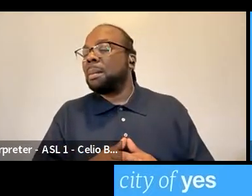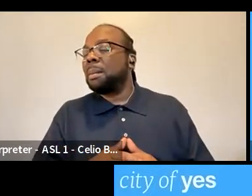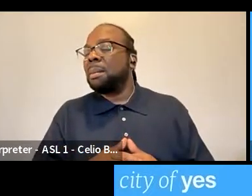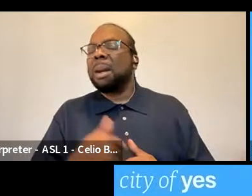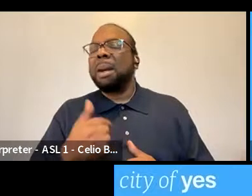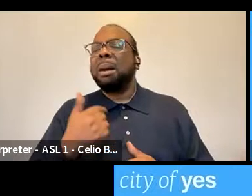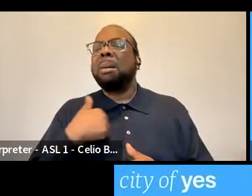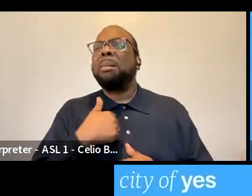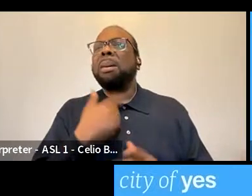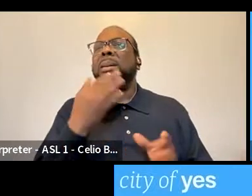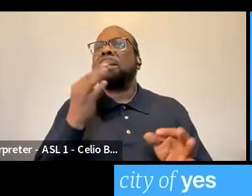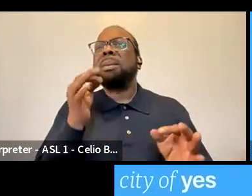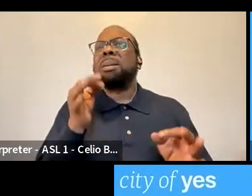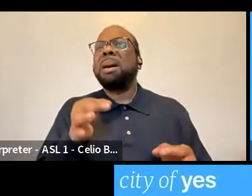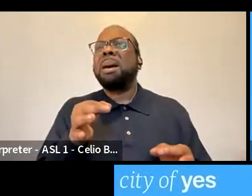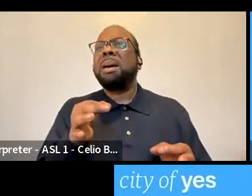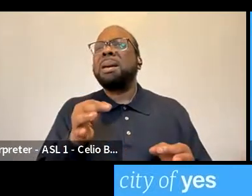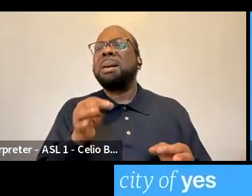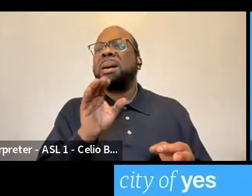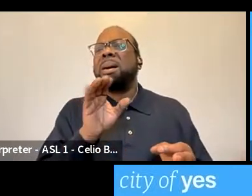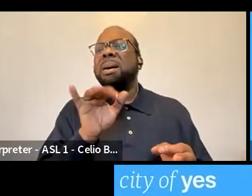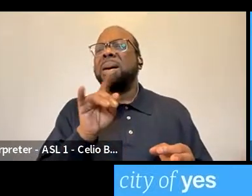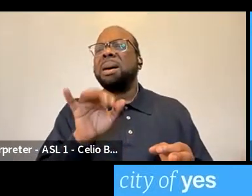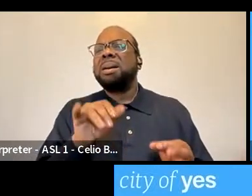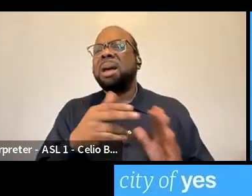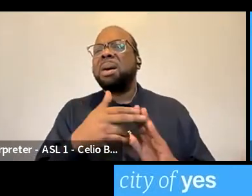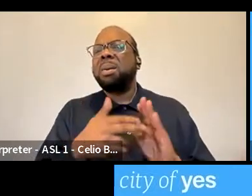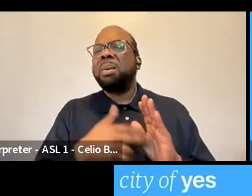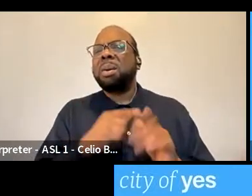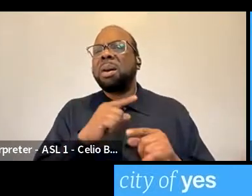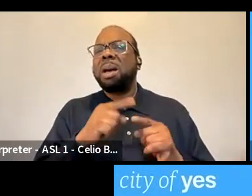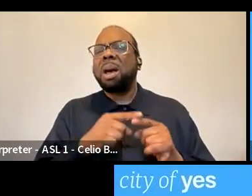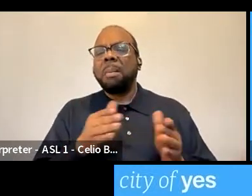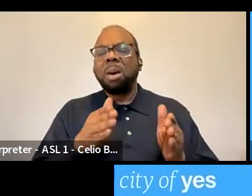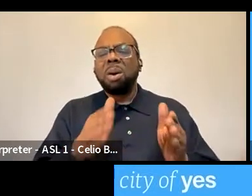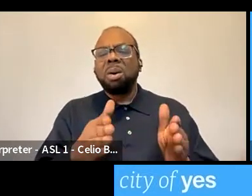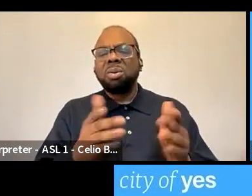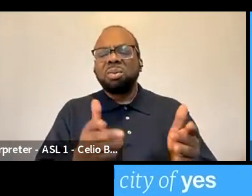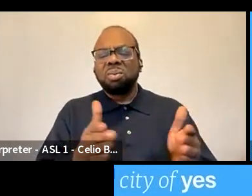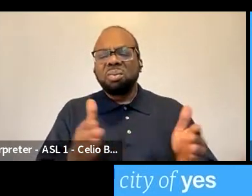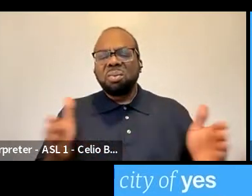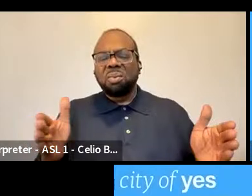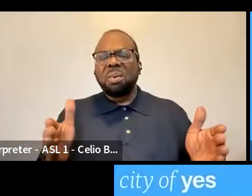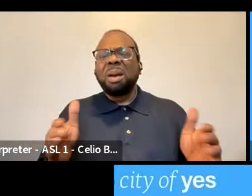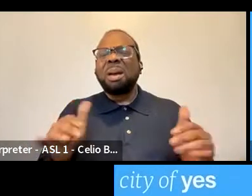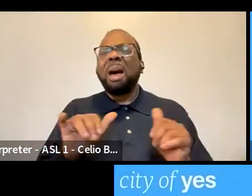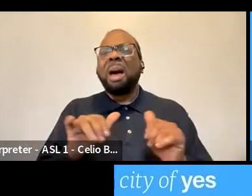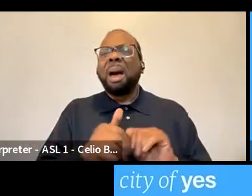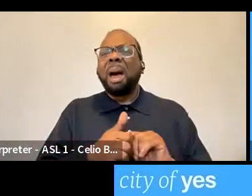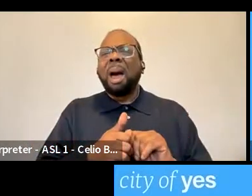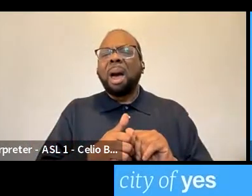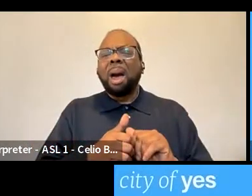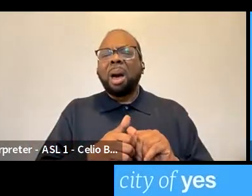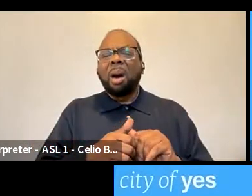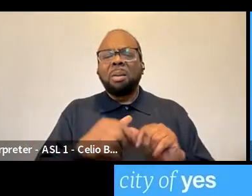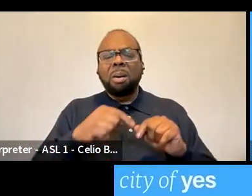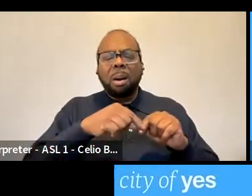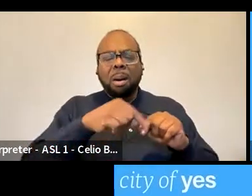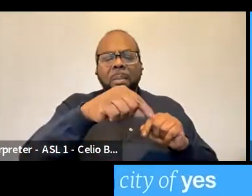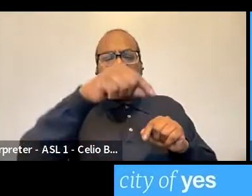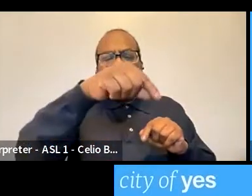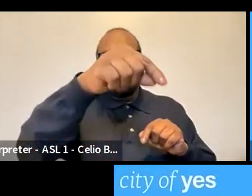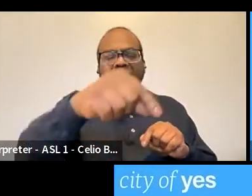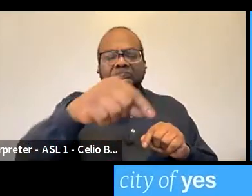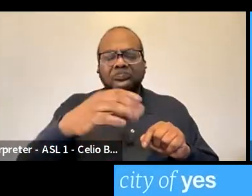these site criteria, including street width and the short dimension of the block based on existing development